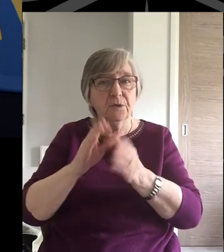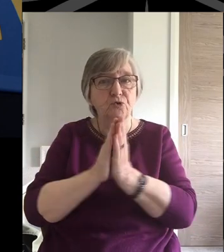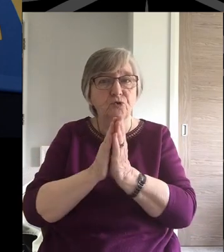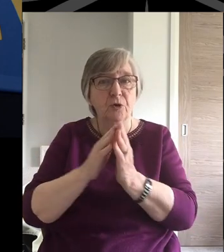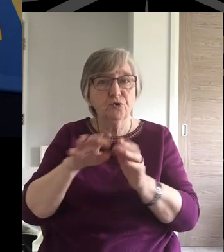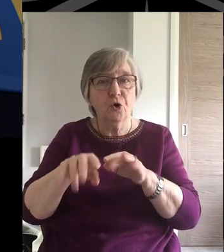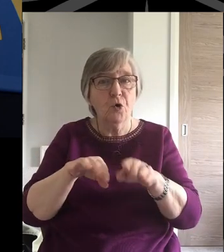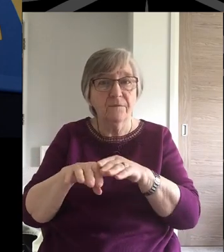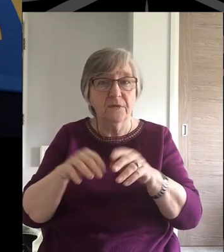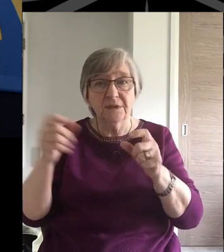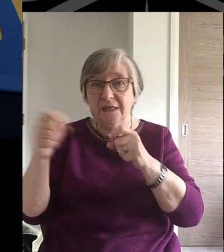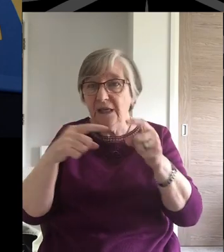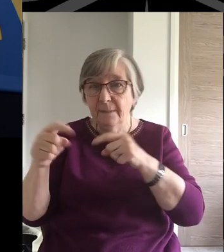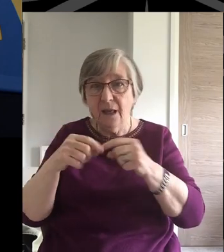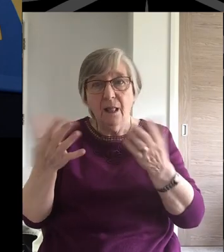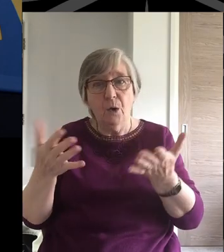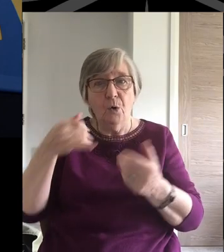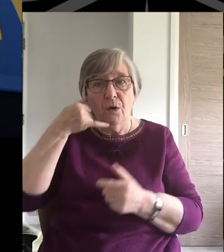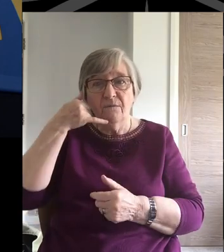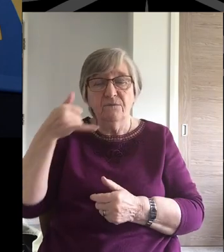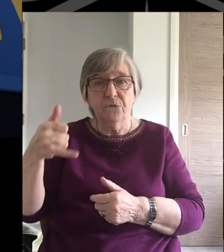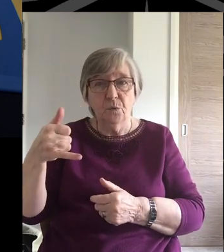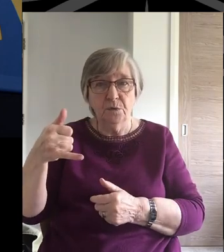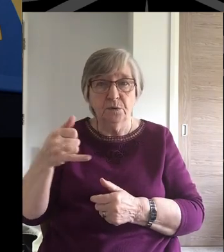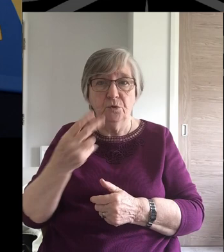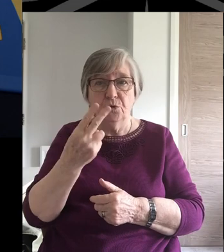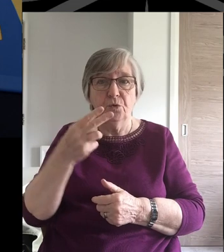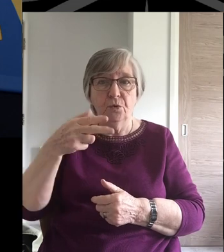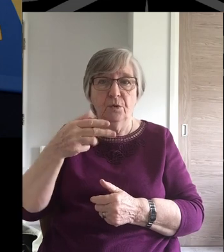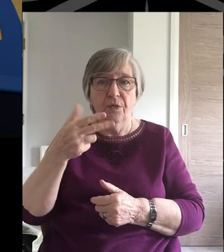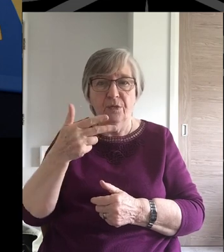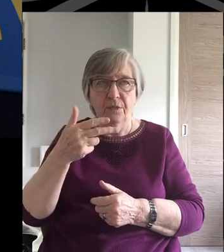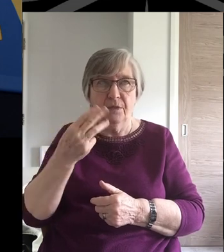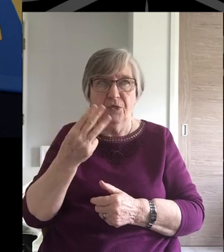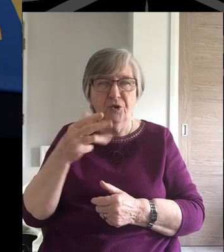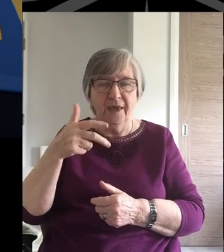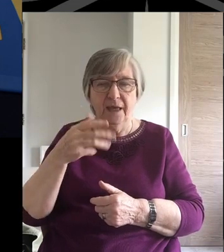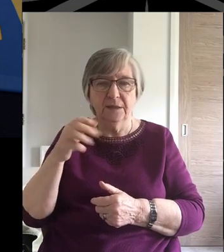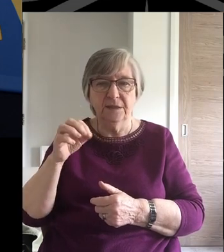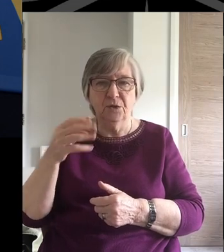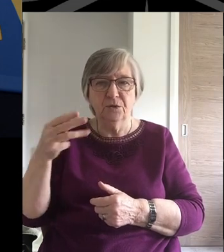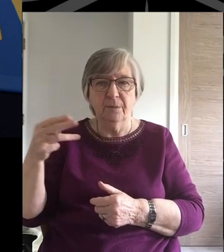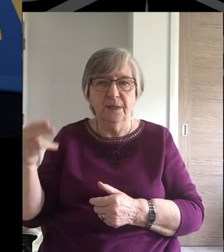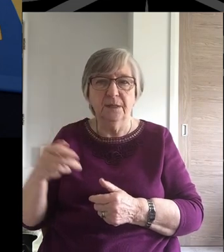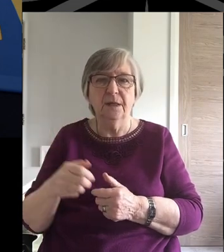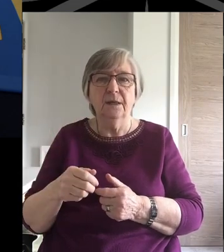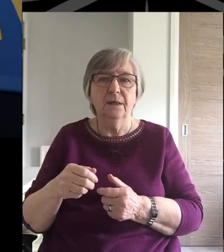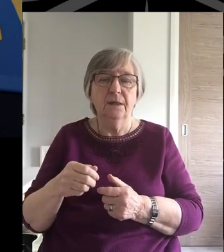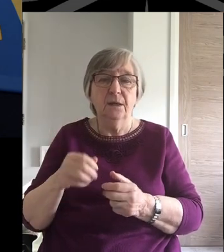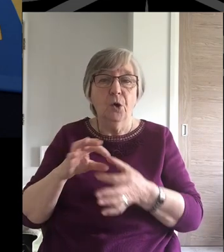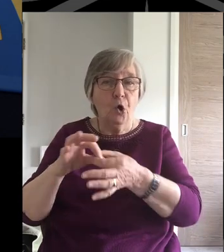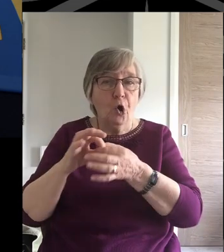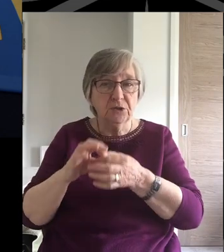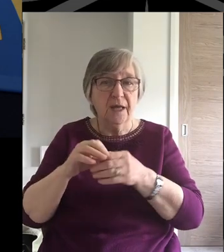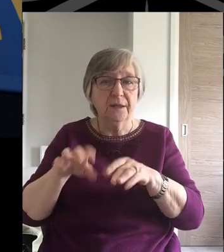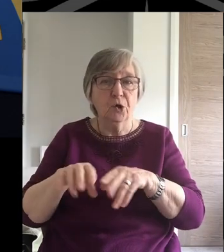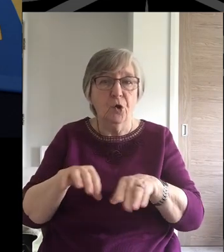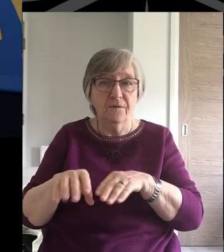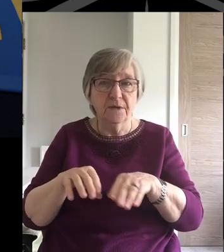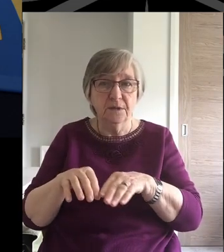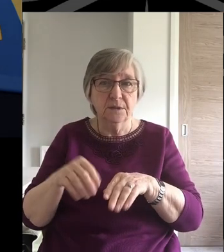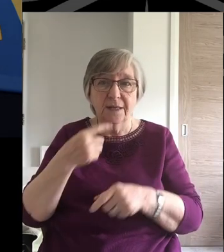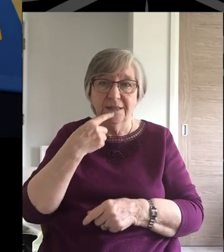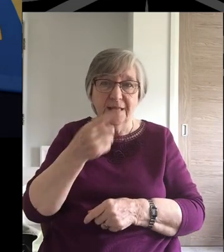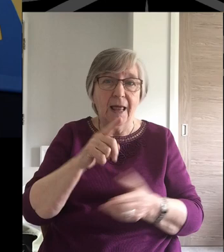office, either by email or by telephone, 238-088. Contact the church office and say